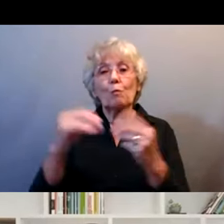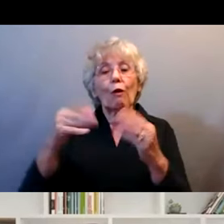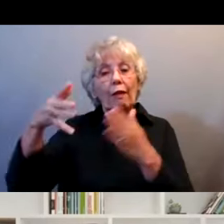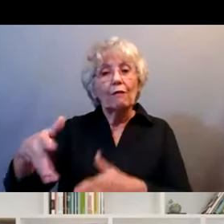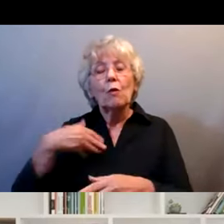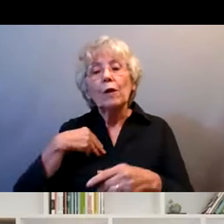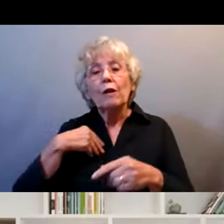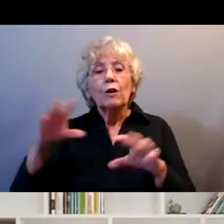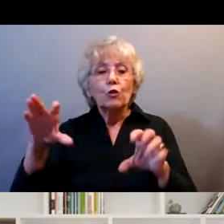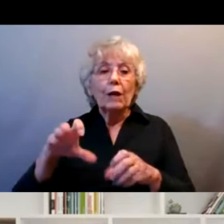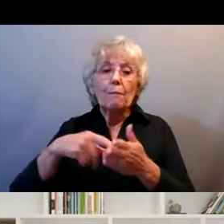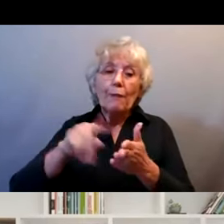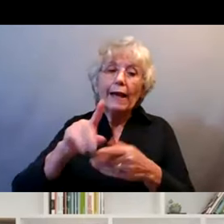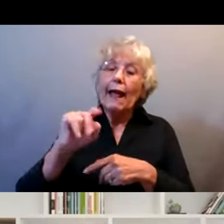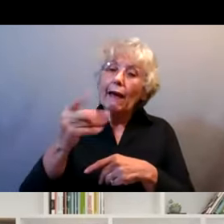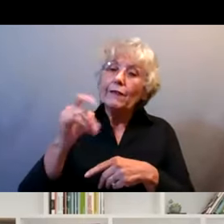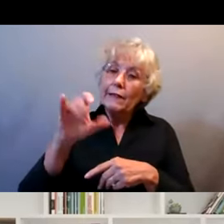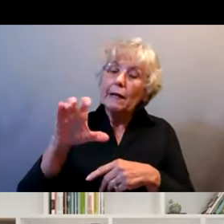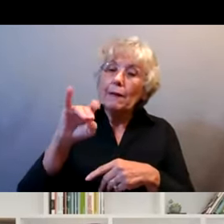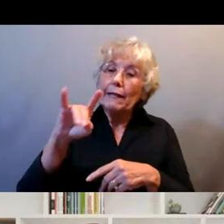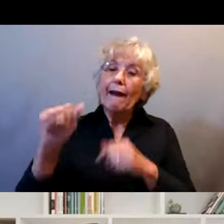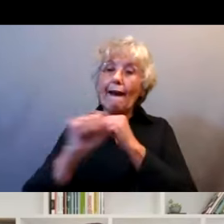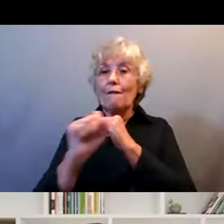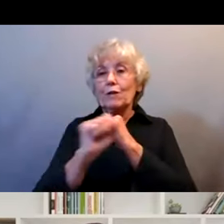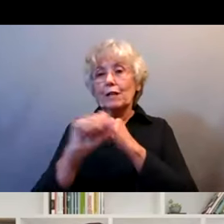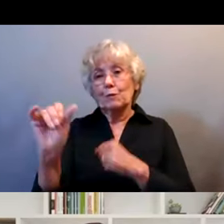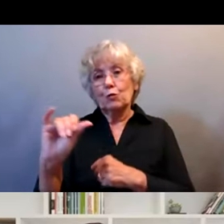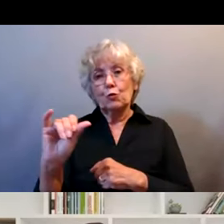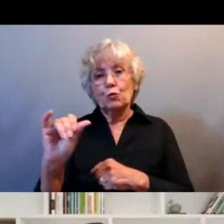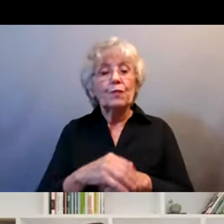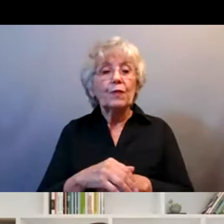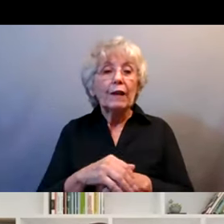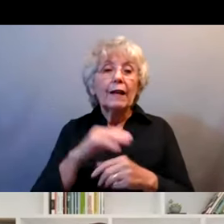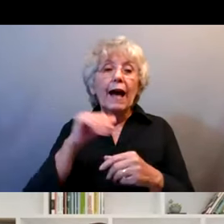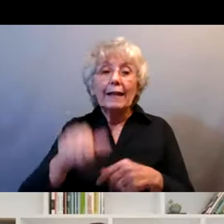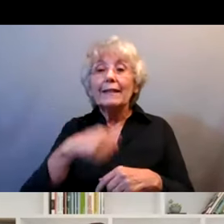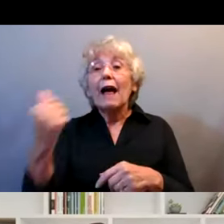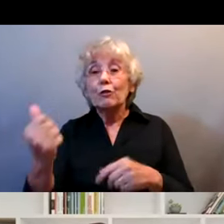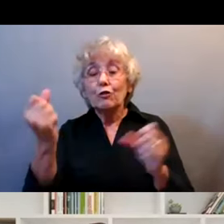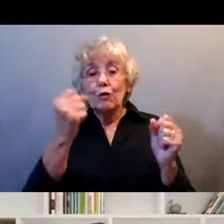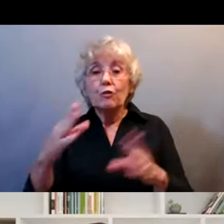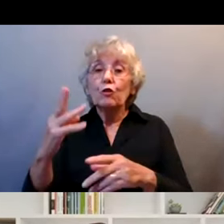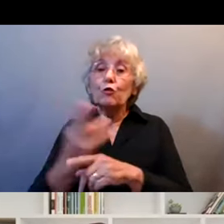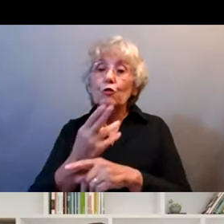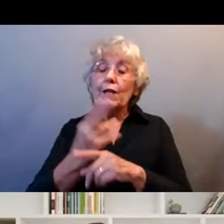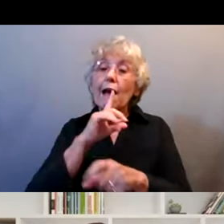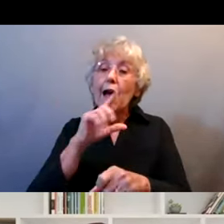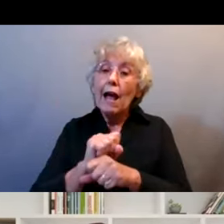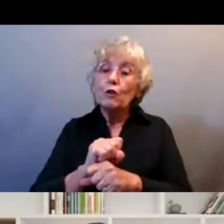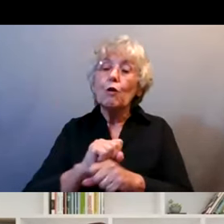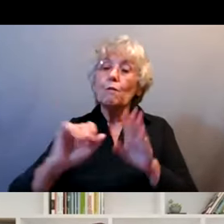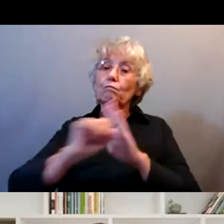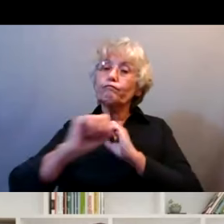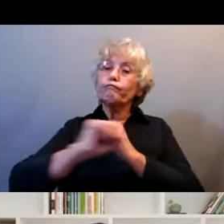ethnic media advertisements as well. Next slide. Another strategy we're using is utilizing actual broadcast radio